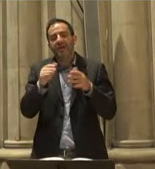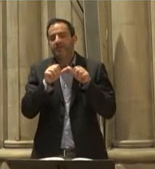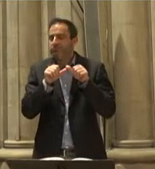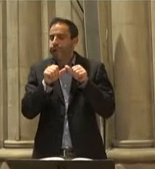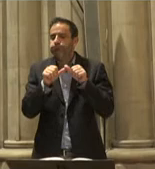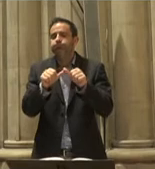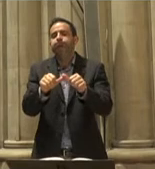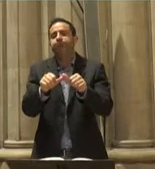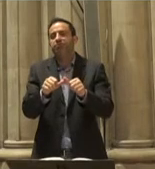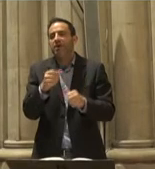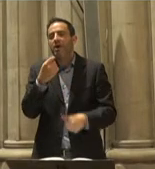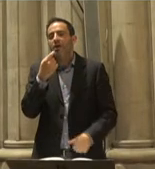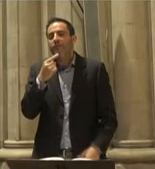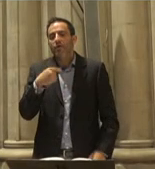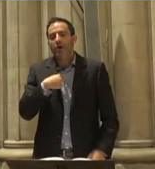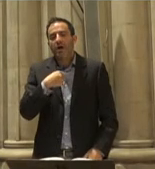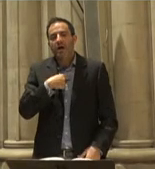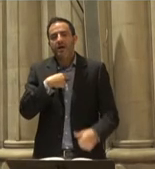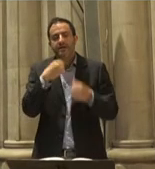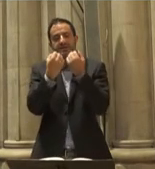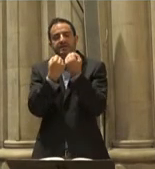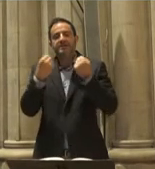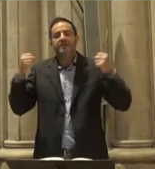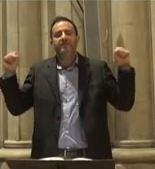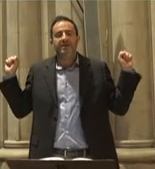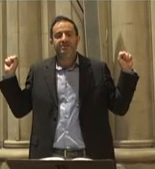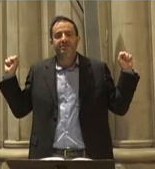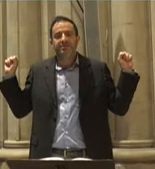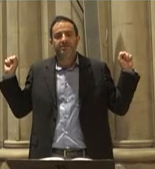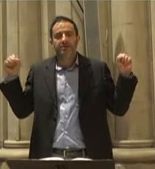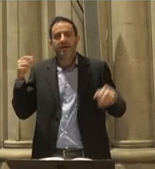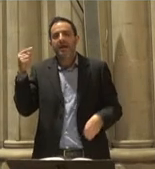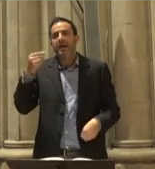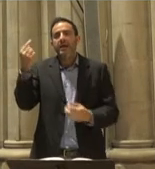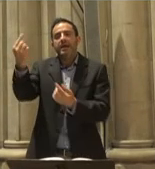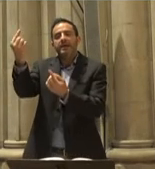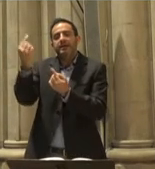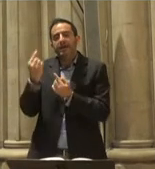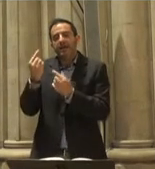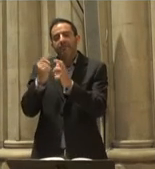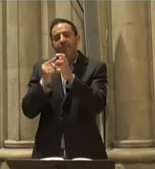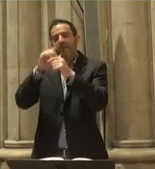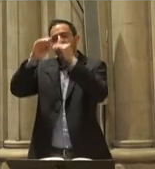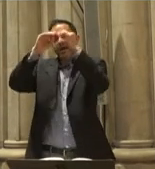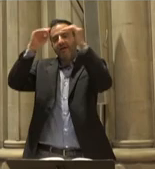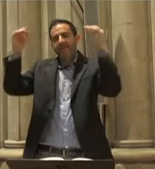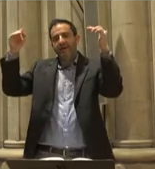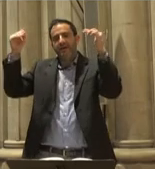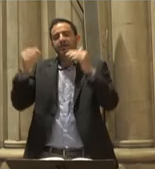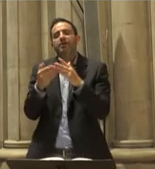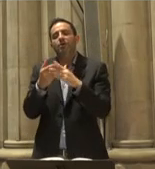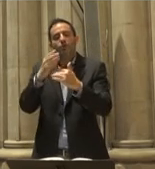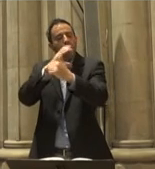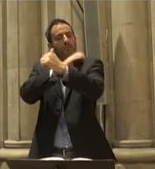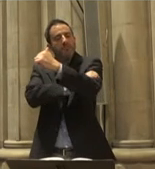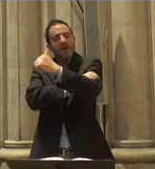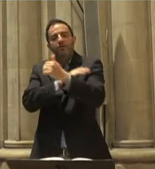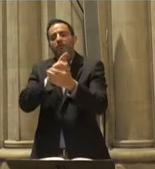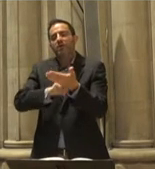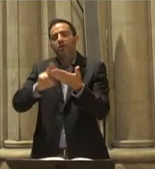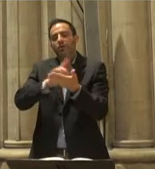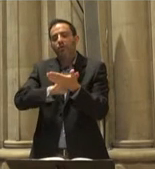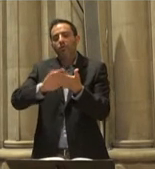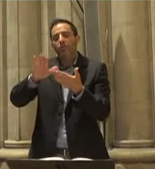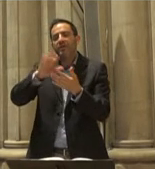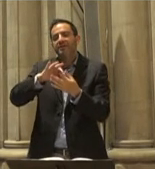made. For us and for our salvation he came down from heaven. By the power of the Holy